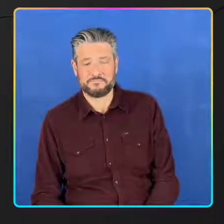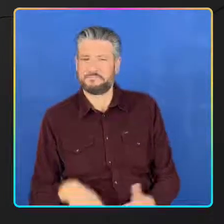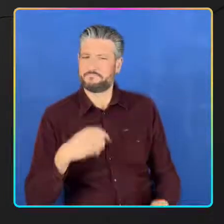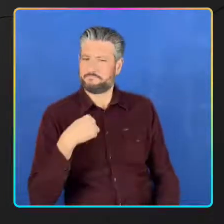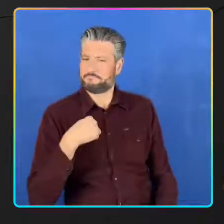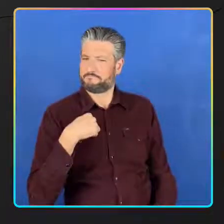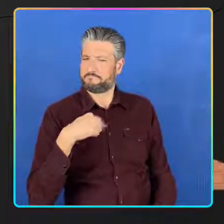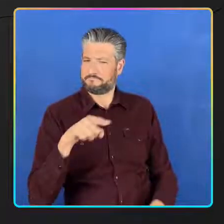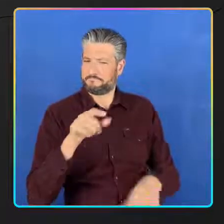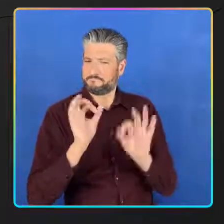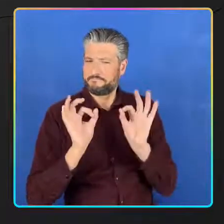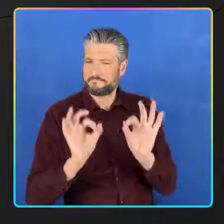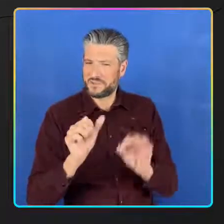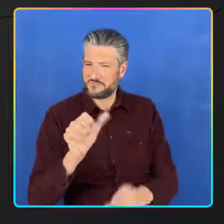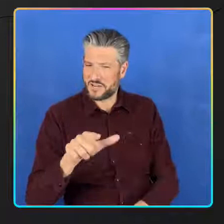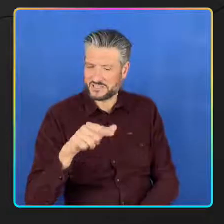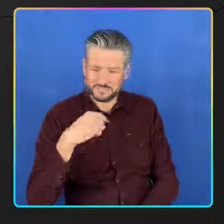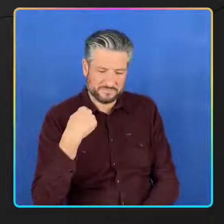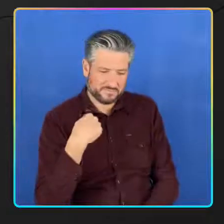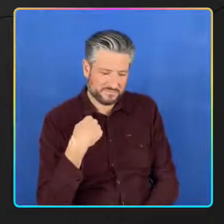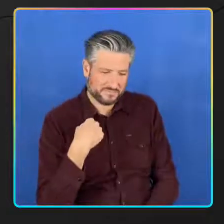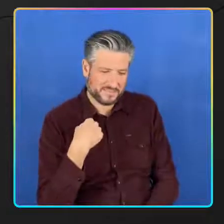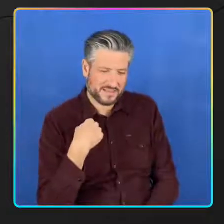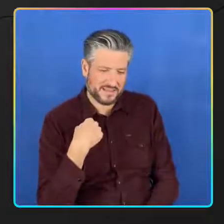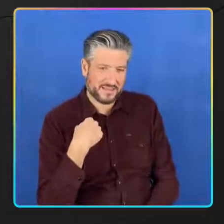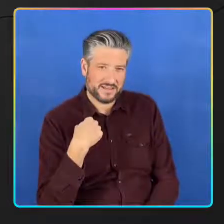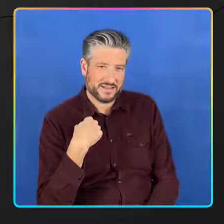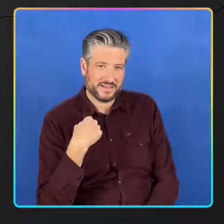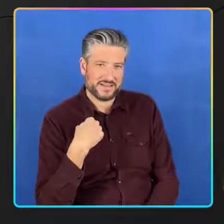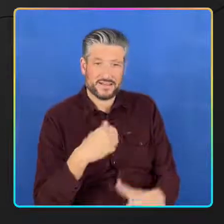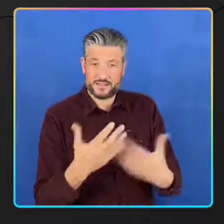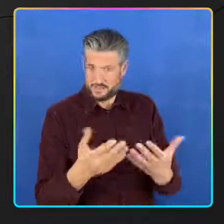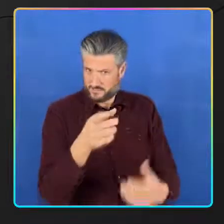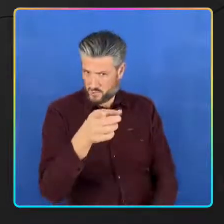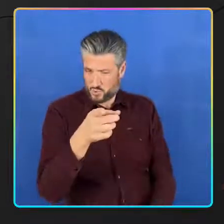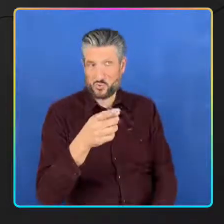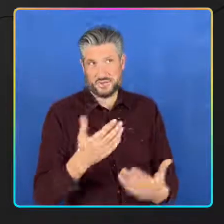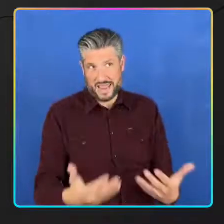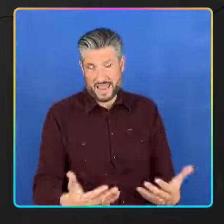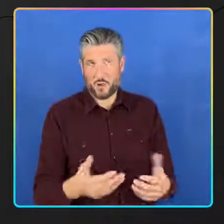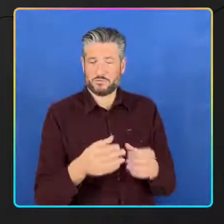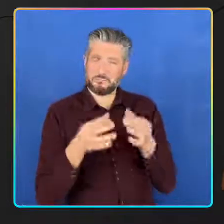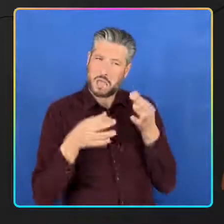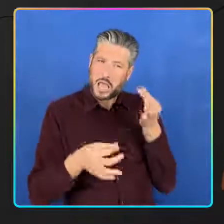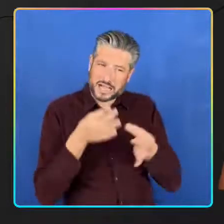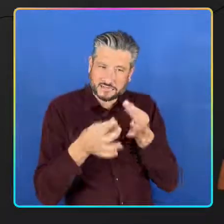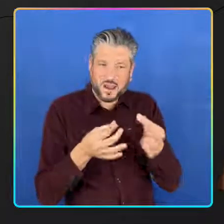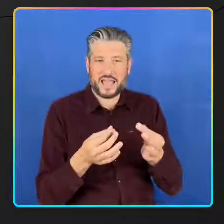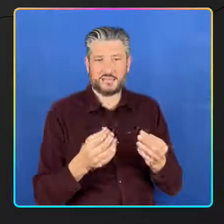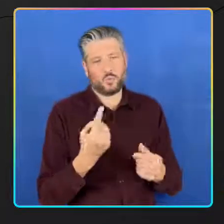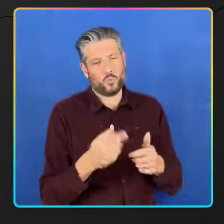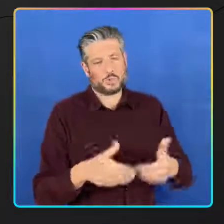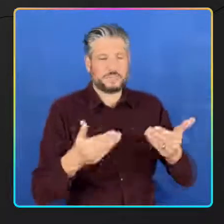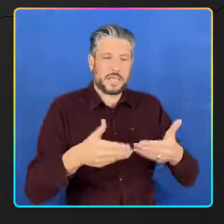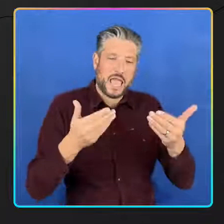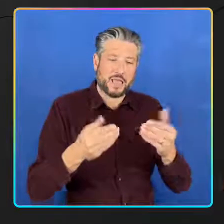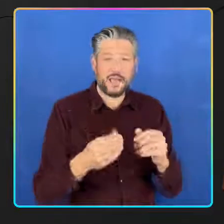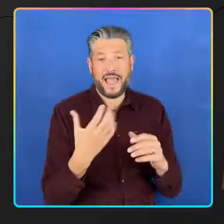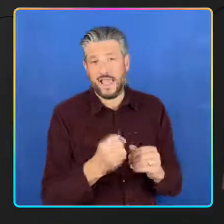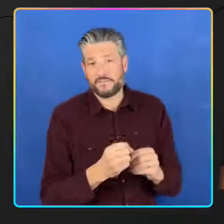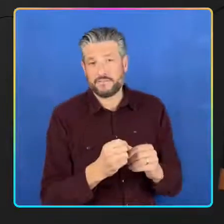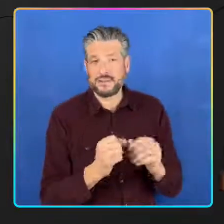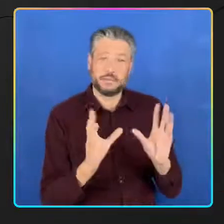Exactly, yeah. So we all know now what you do during the day. Lots of meetings, lots of writing code, lots of meetings,